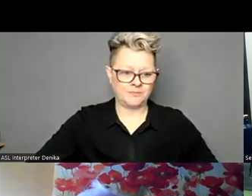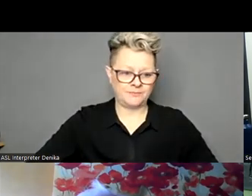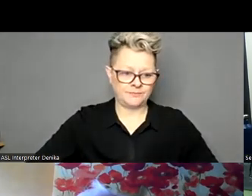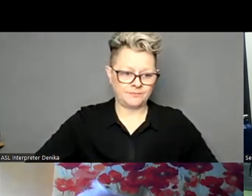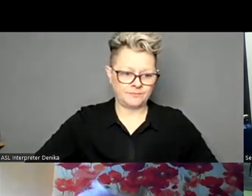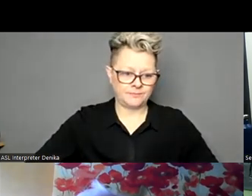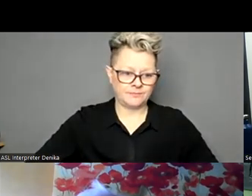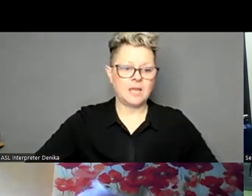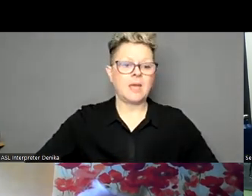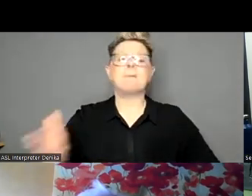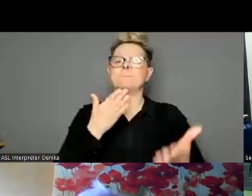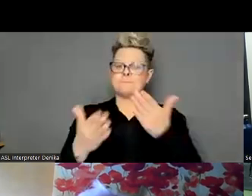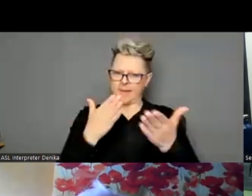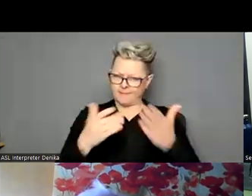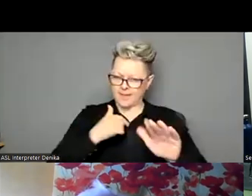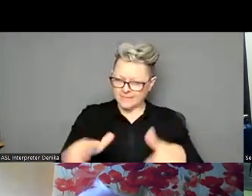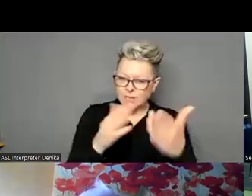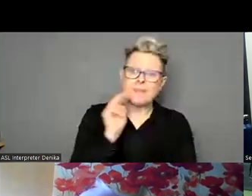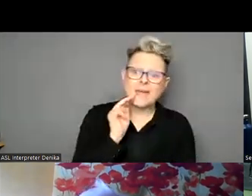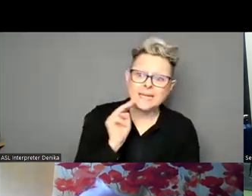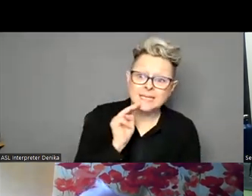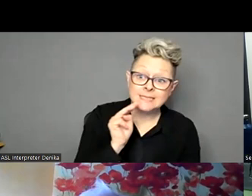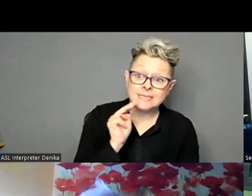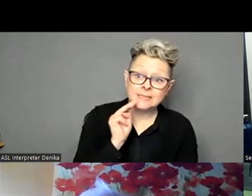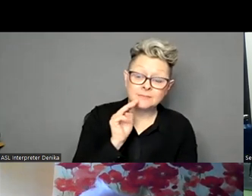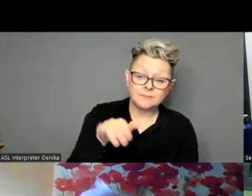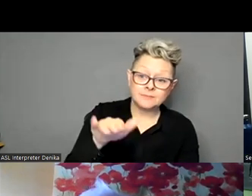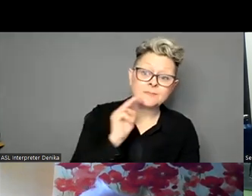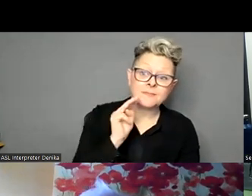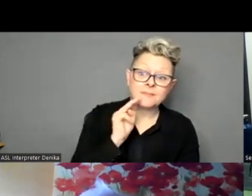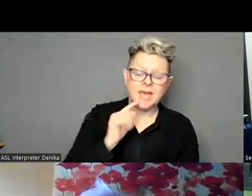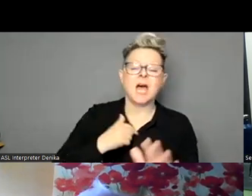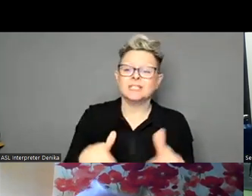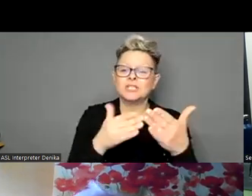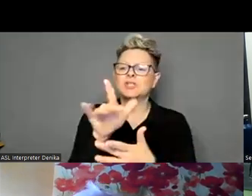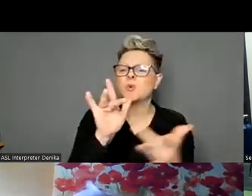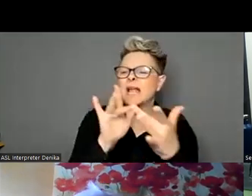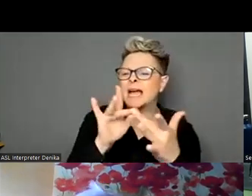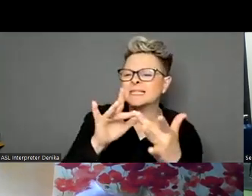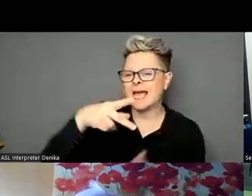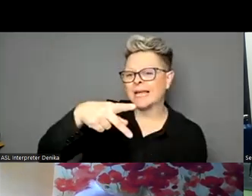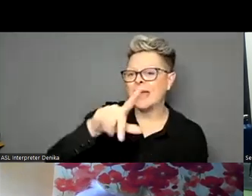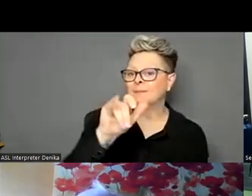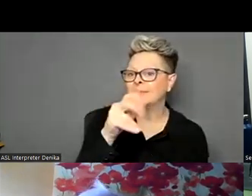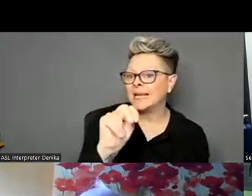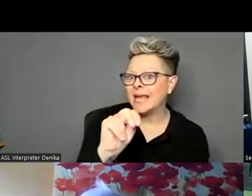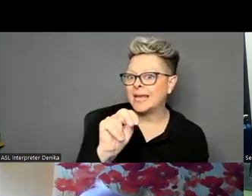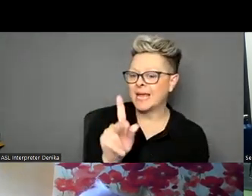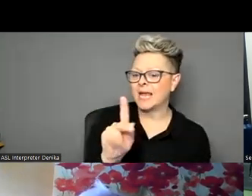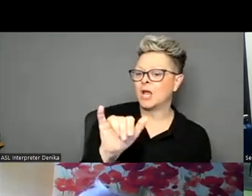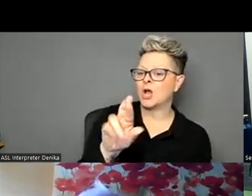What I might suggest in that case, Megan, is to reach out to PLIAN and Kirsten directly after